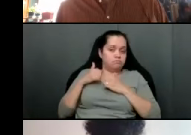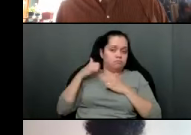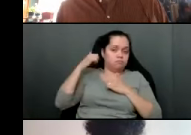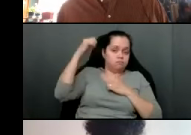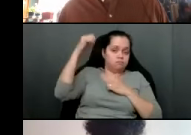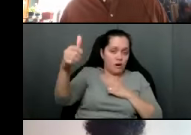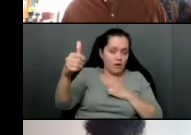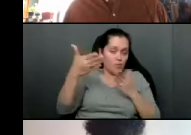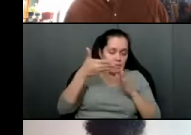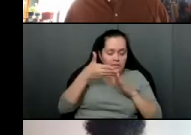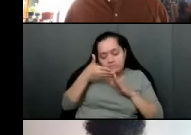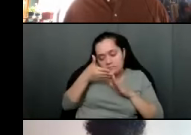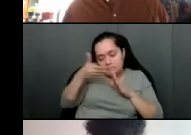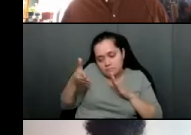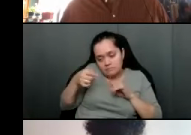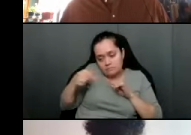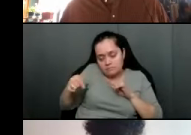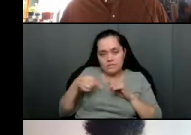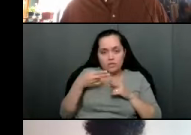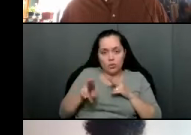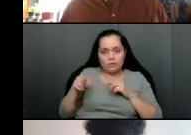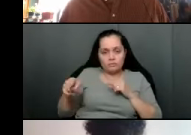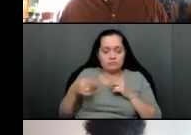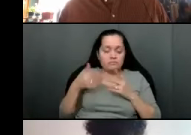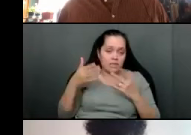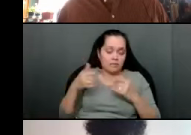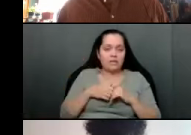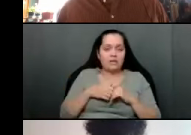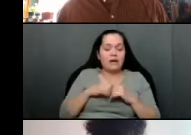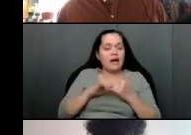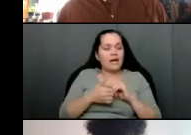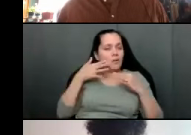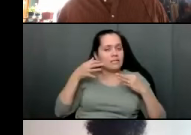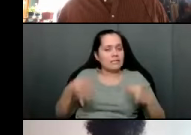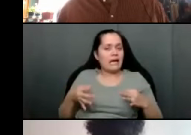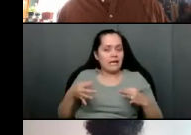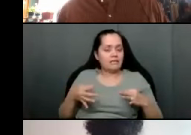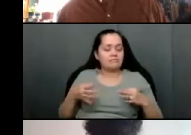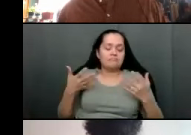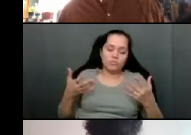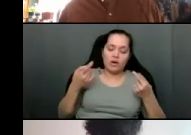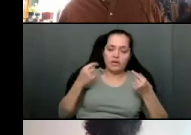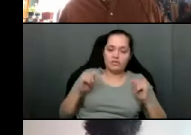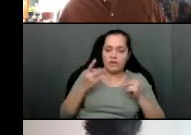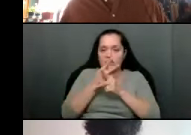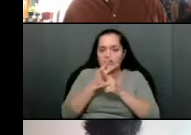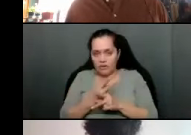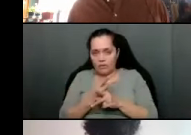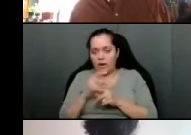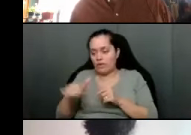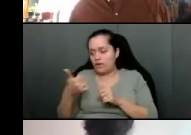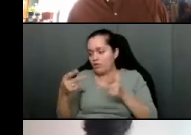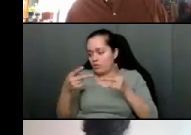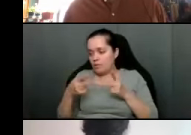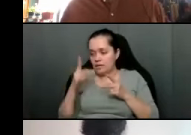maybe just pretty short distance. How do I decide? Well, I try to figure out what that other